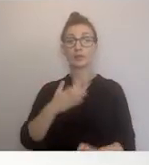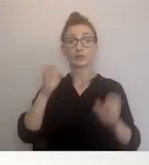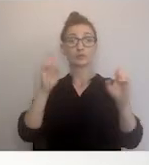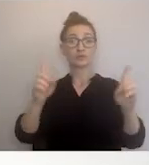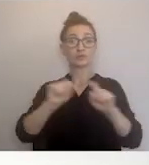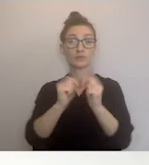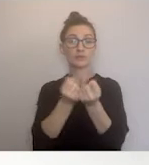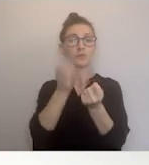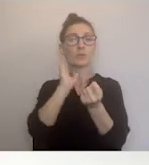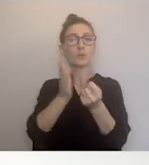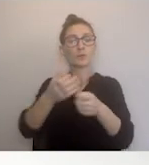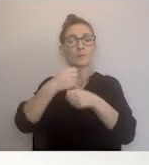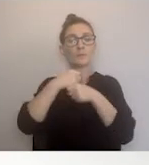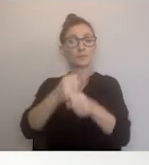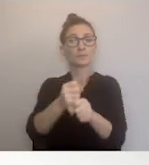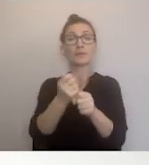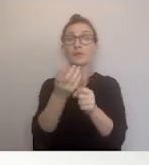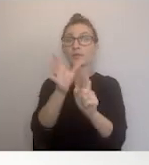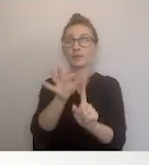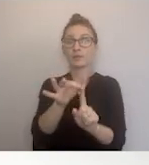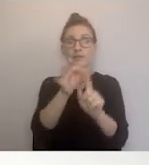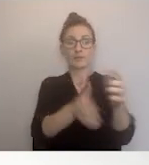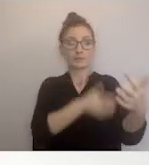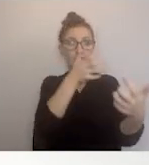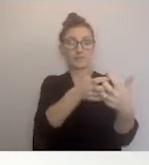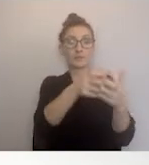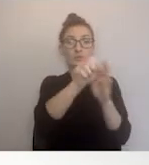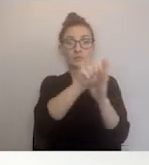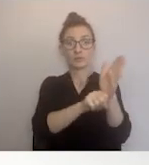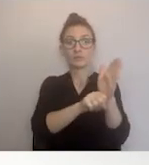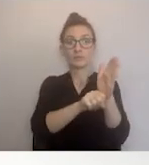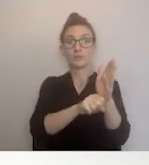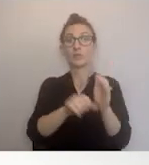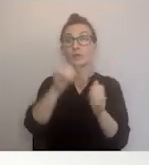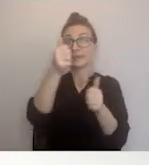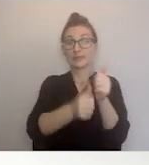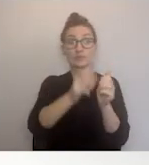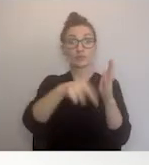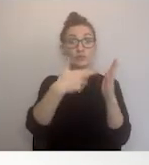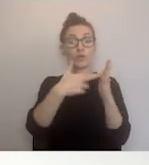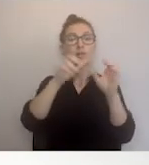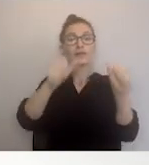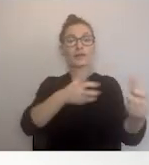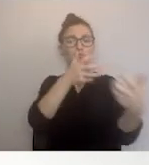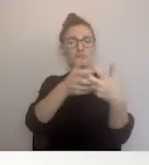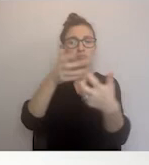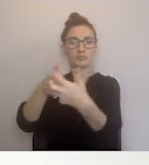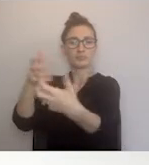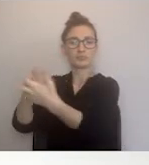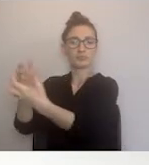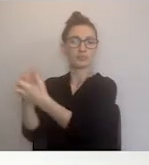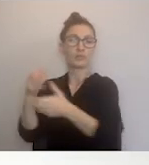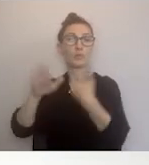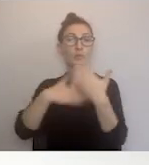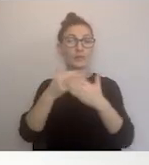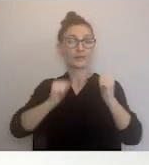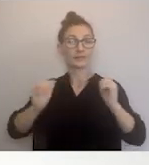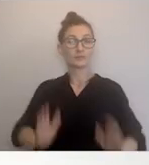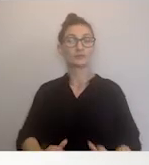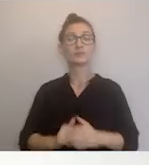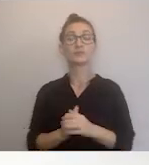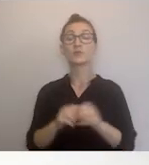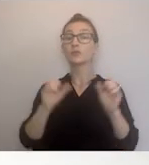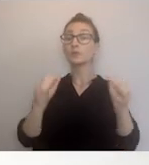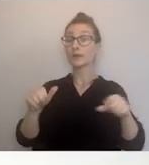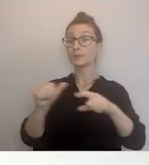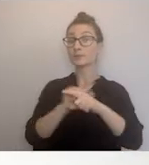communication style. Our education team then creates a customized script with roles that allow all participants to shine. Performers